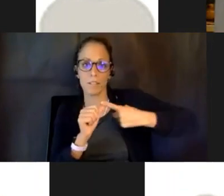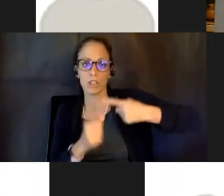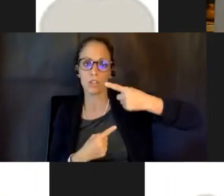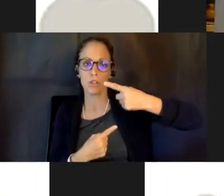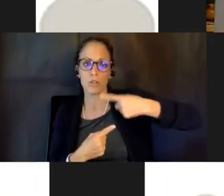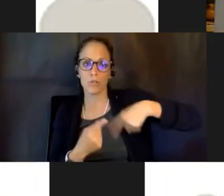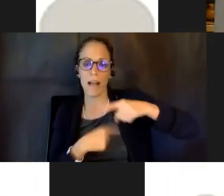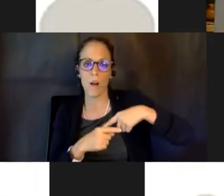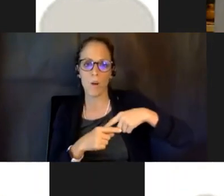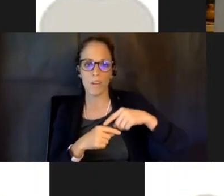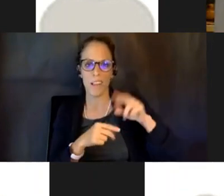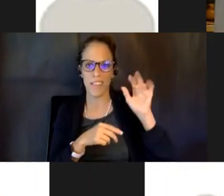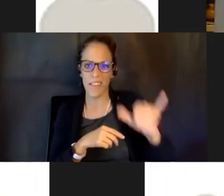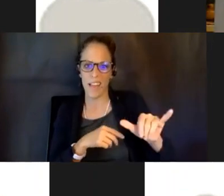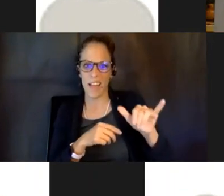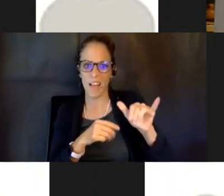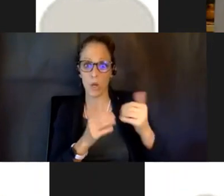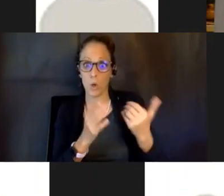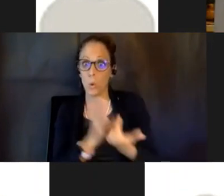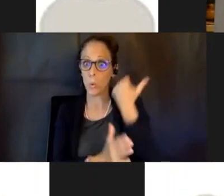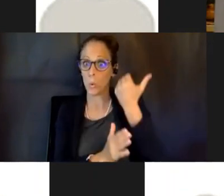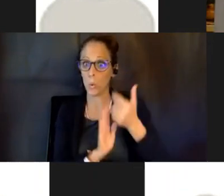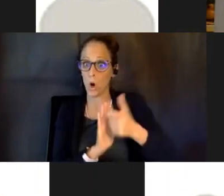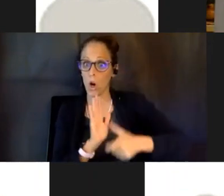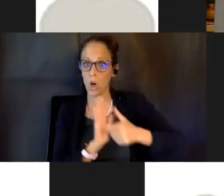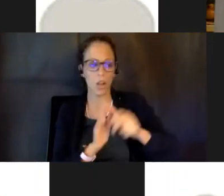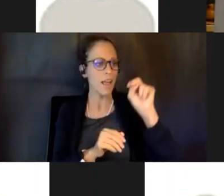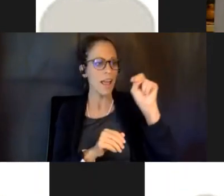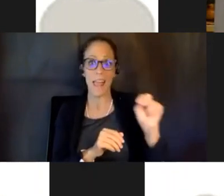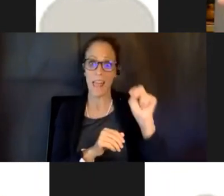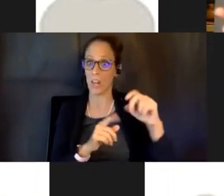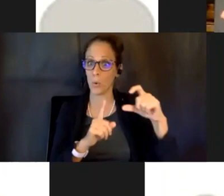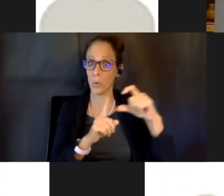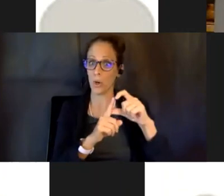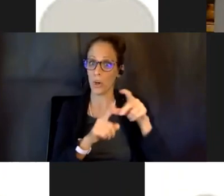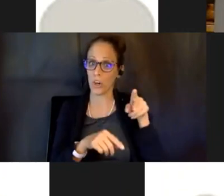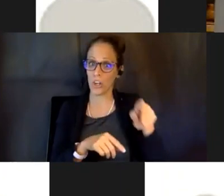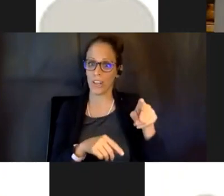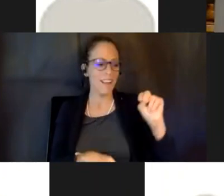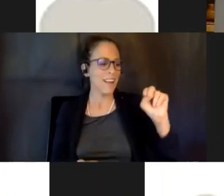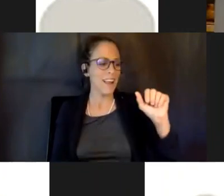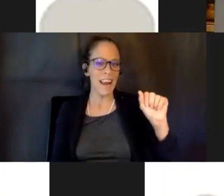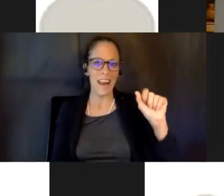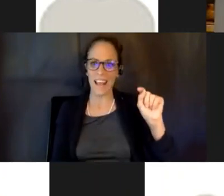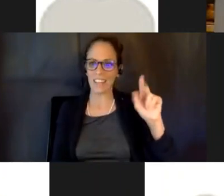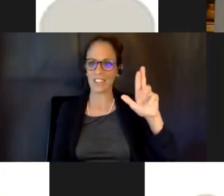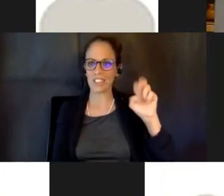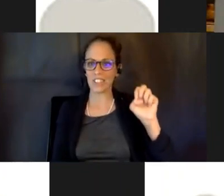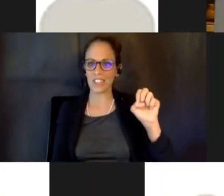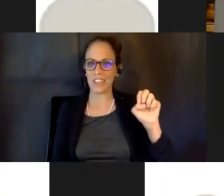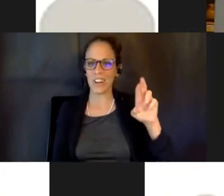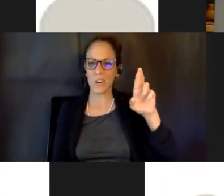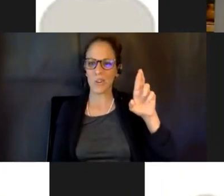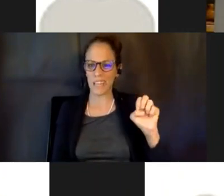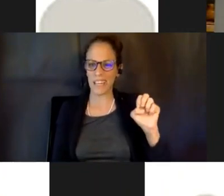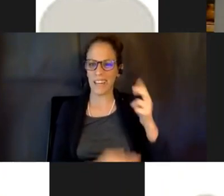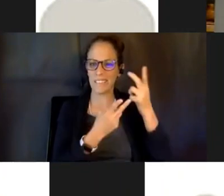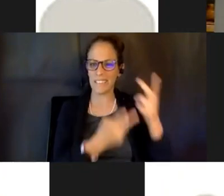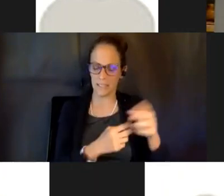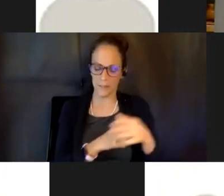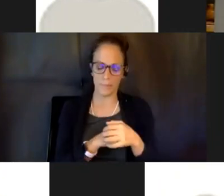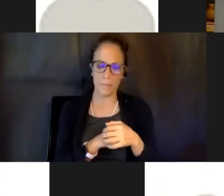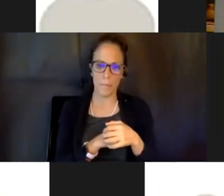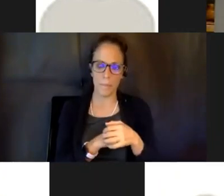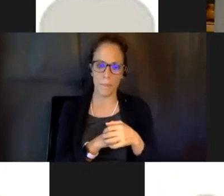Nature Revisited next summer. So I'm working on that this winter. So I'm all excited. Meanwhile, because I had spoken at the Telluride Film